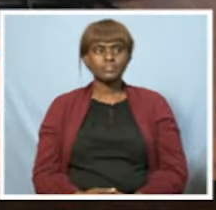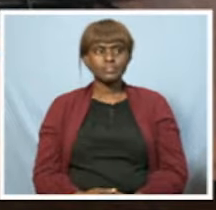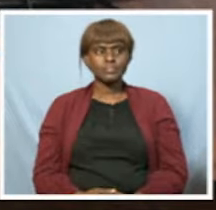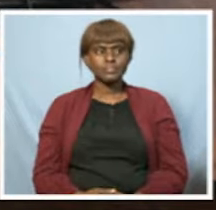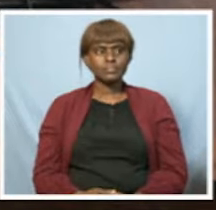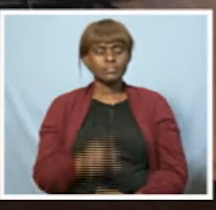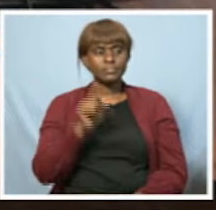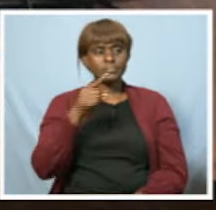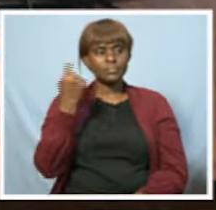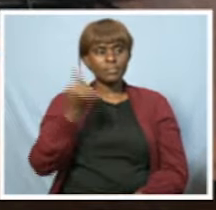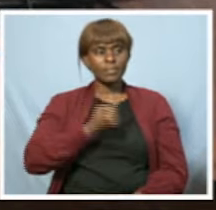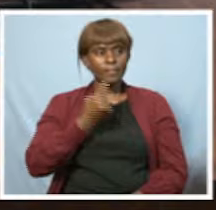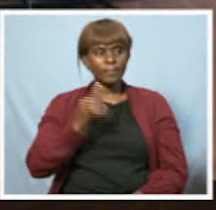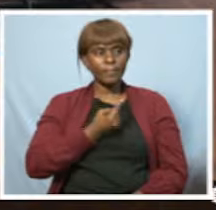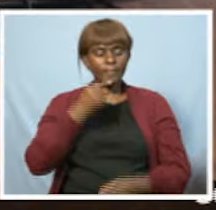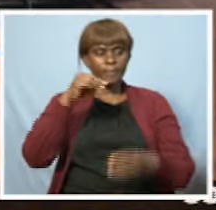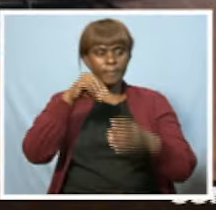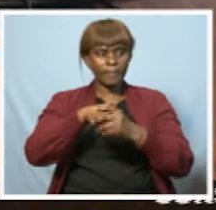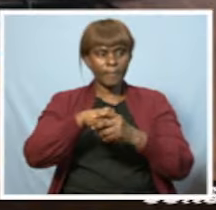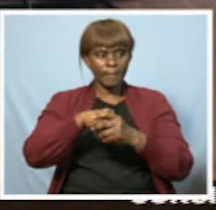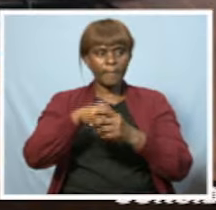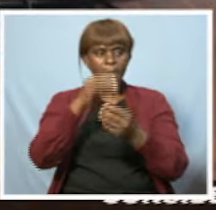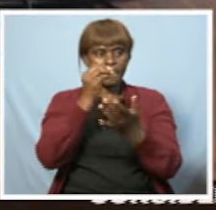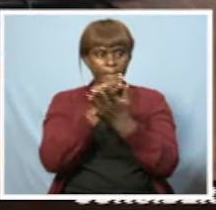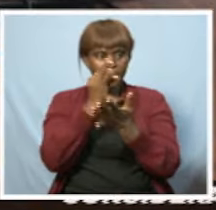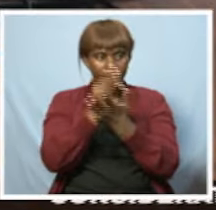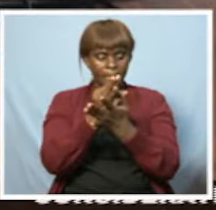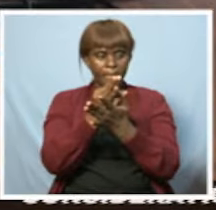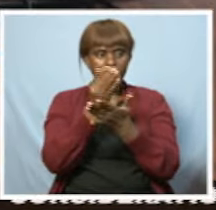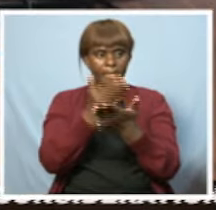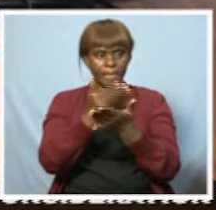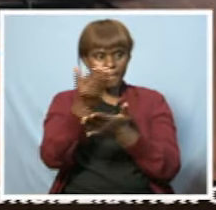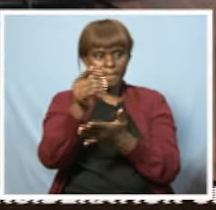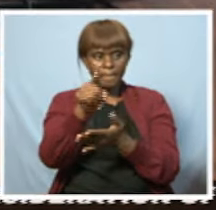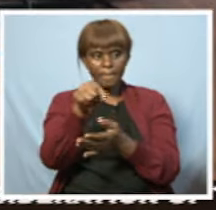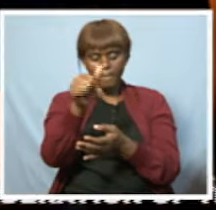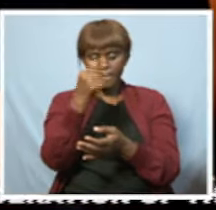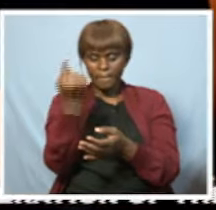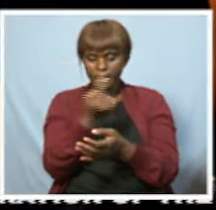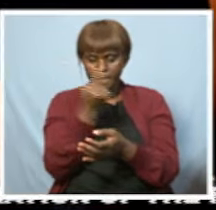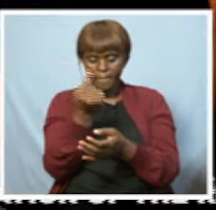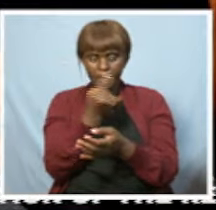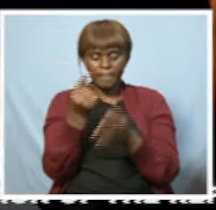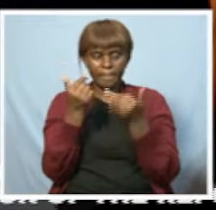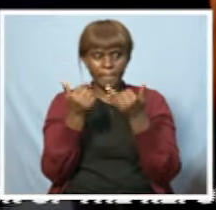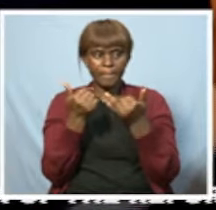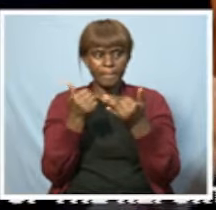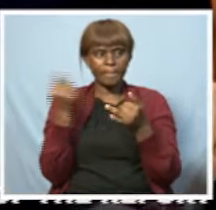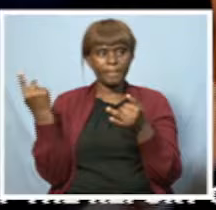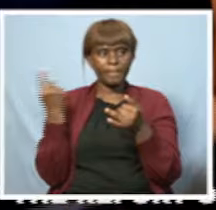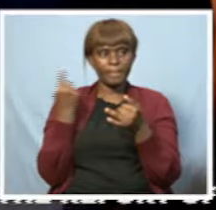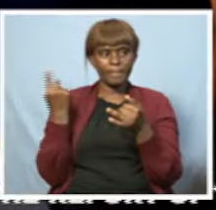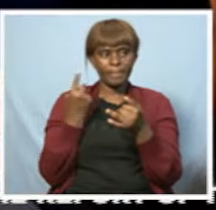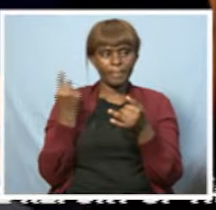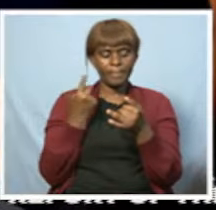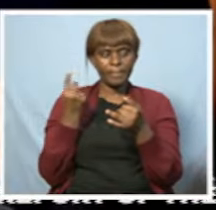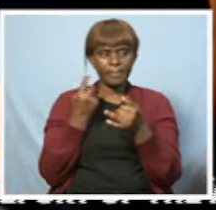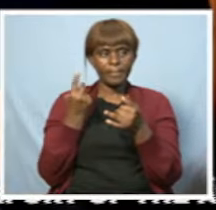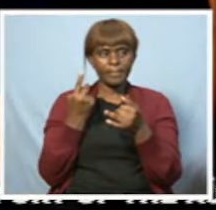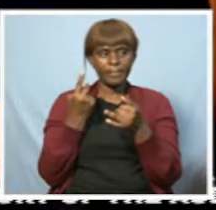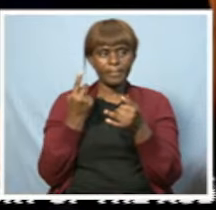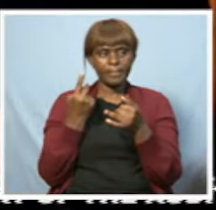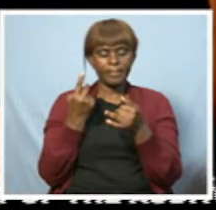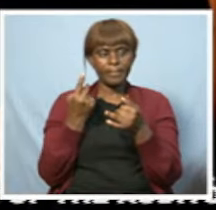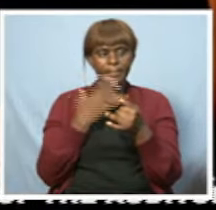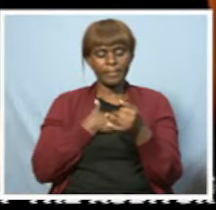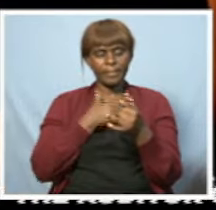Are you the only one in the office procurement? Currently we are two, but my